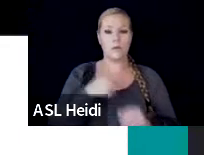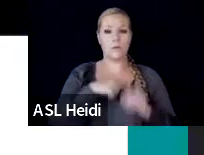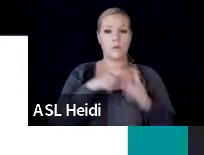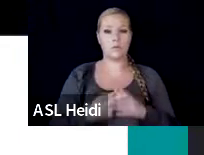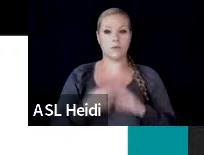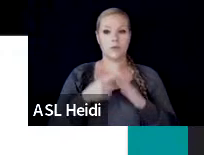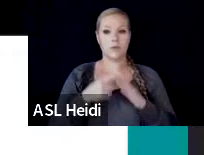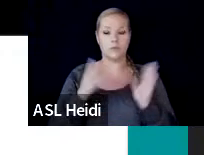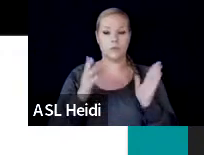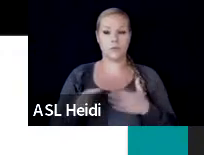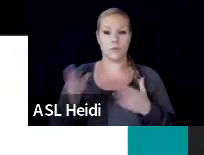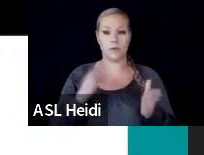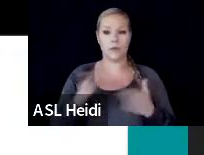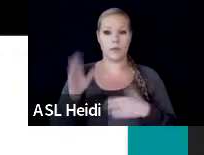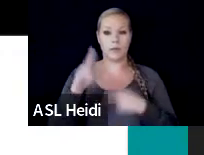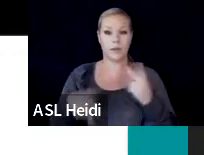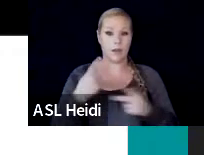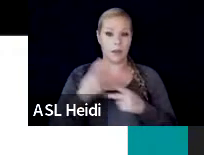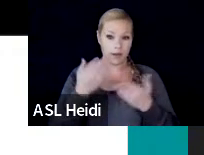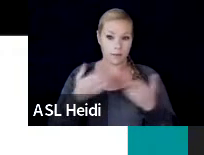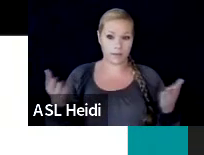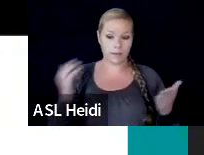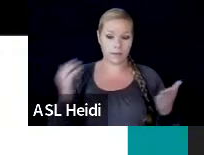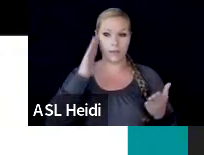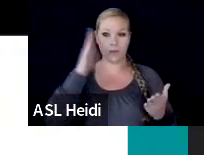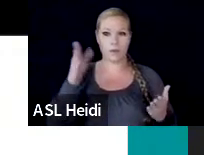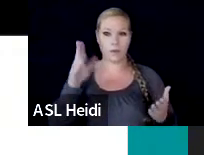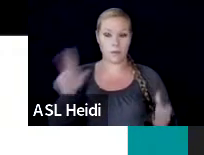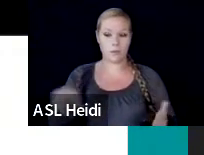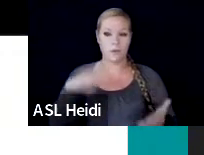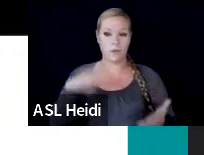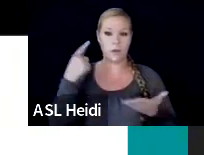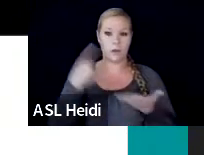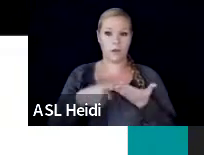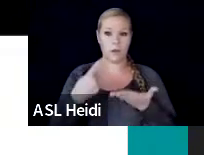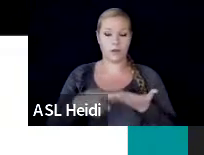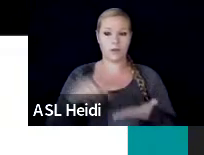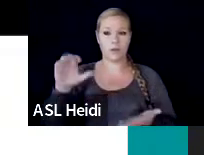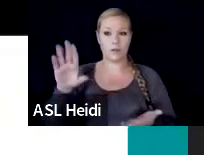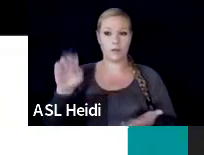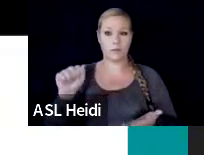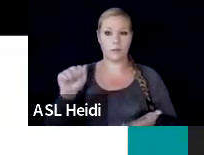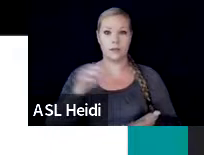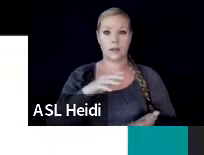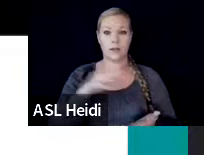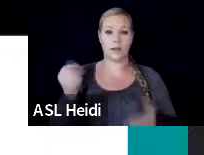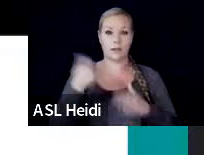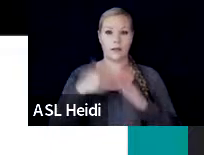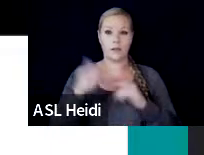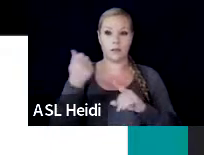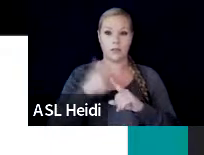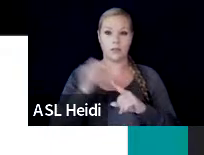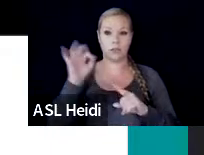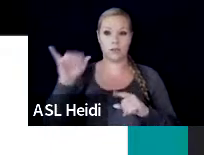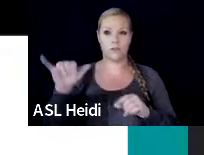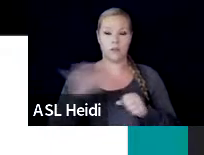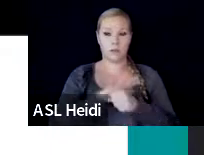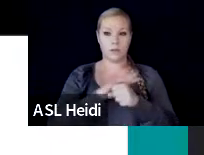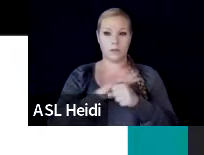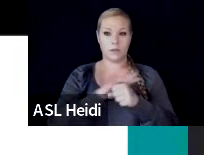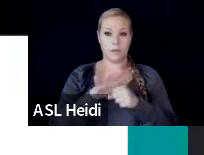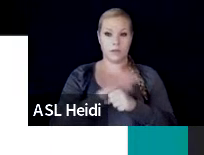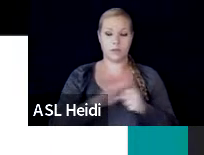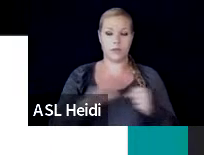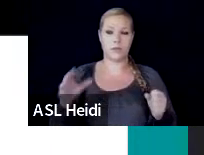organize the types of things that we are going to look into for a CBA and under each of these areas.